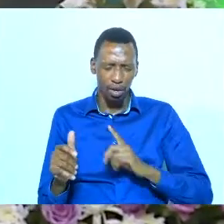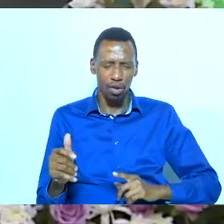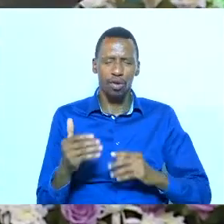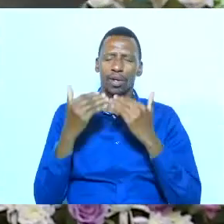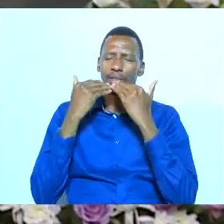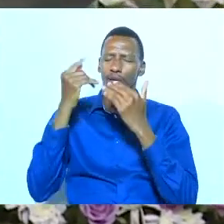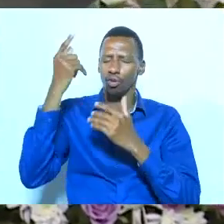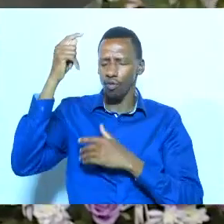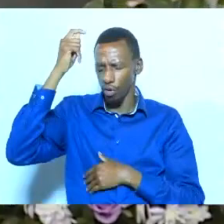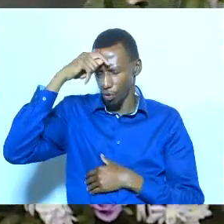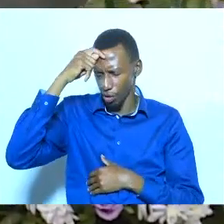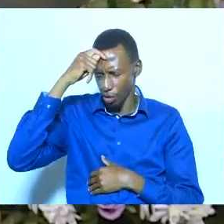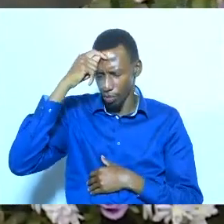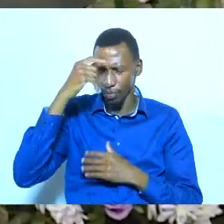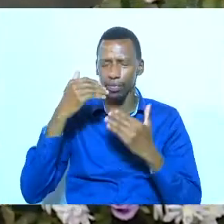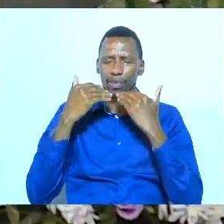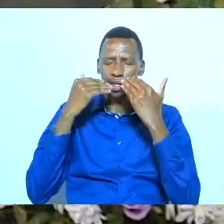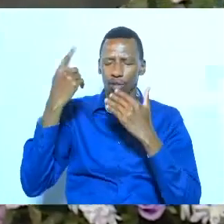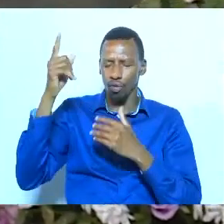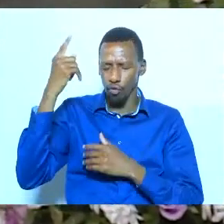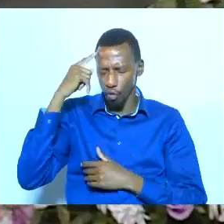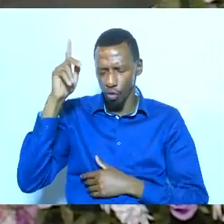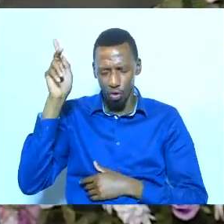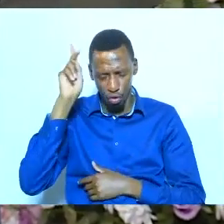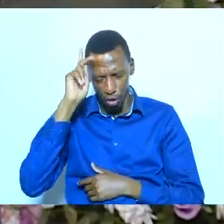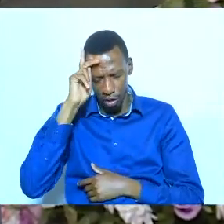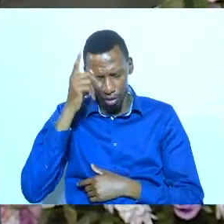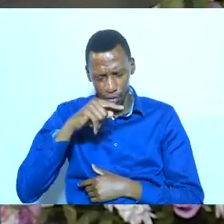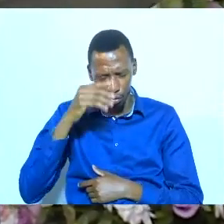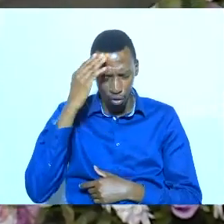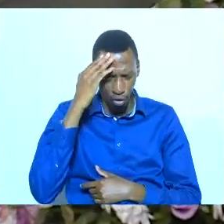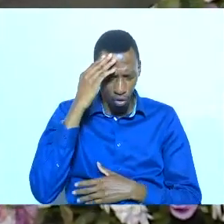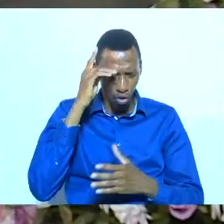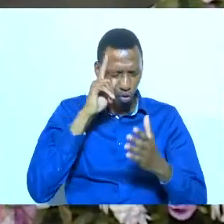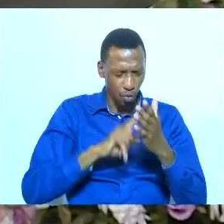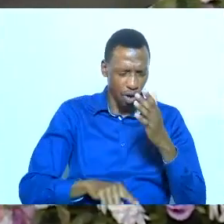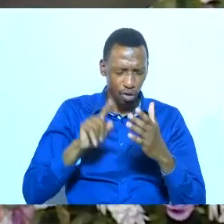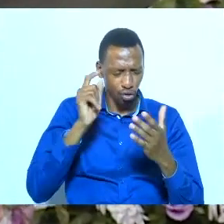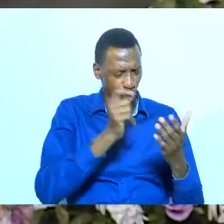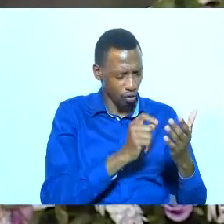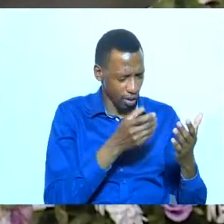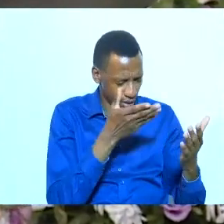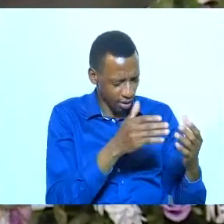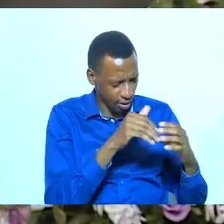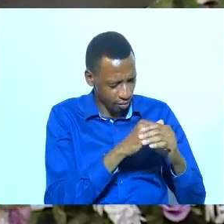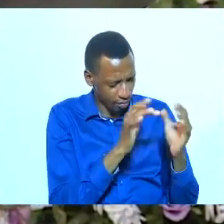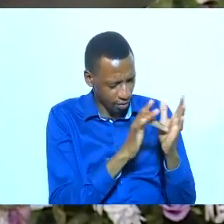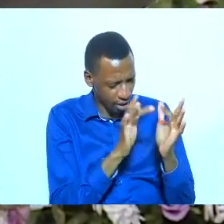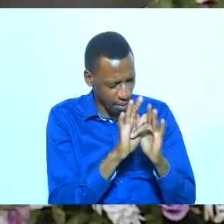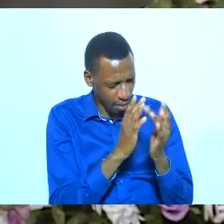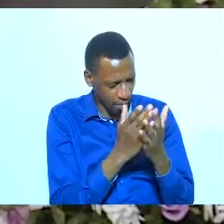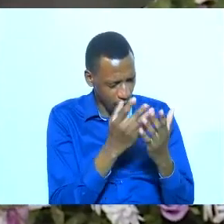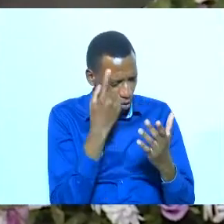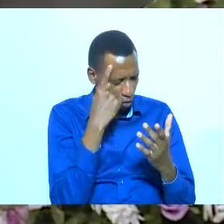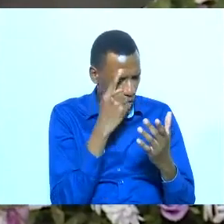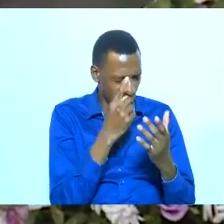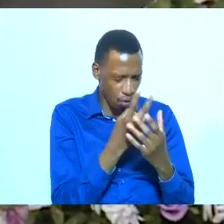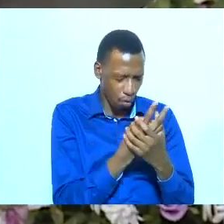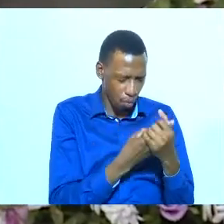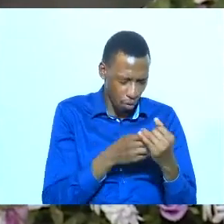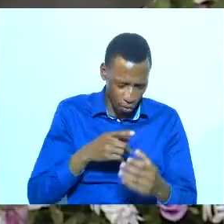wisdom. Thank you for knowledge. We know that whatever you have written in the Bible is for both of